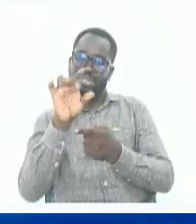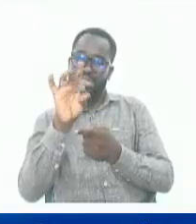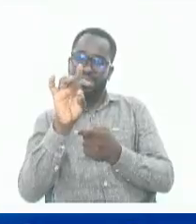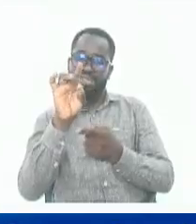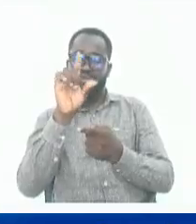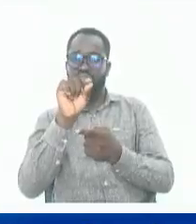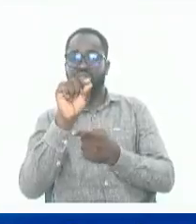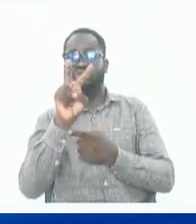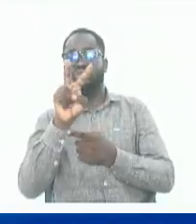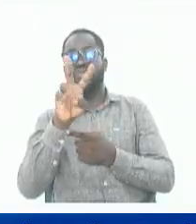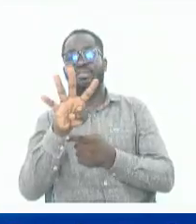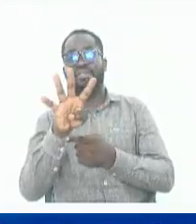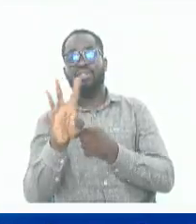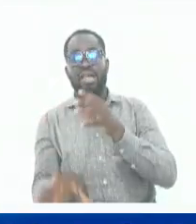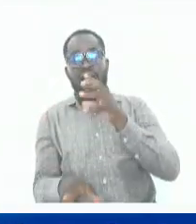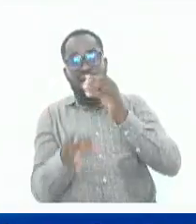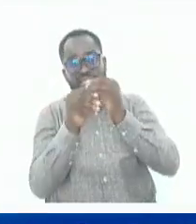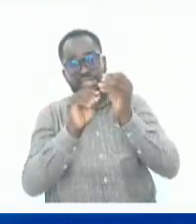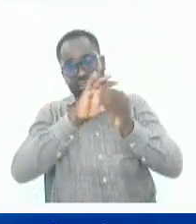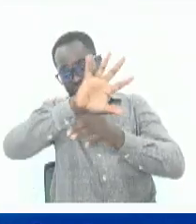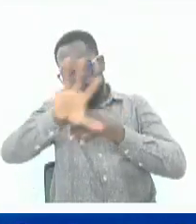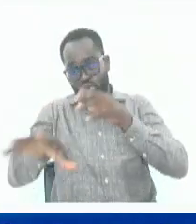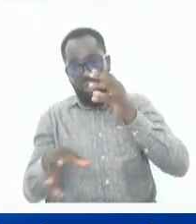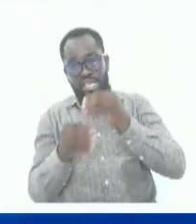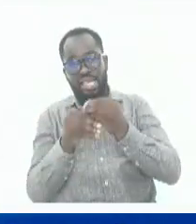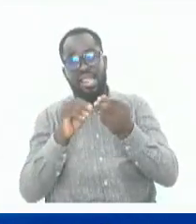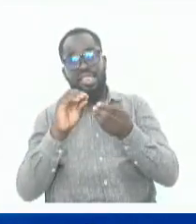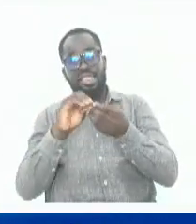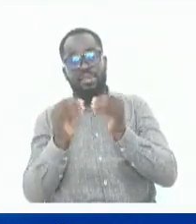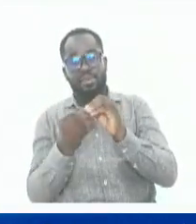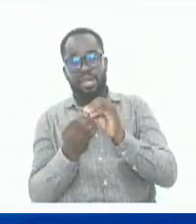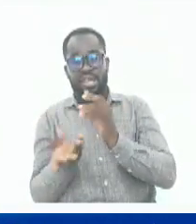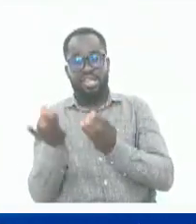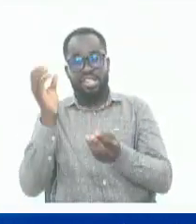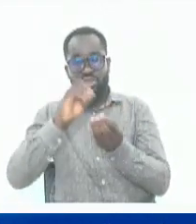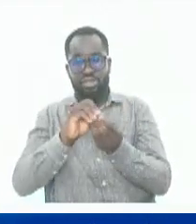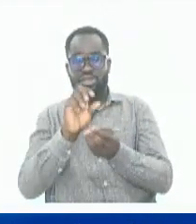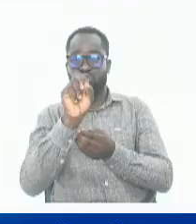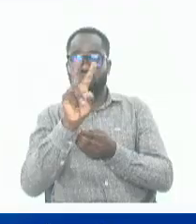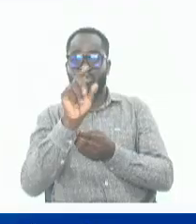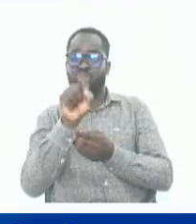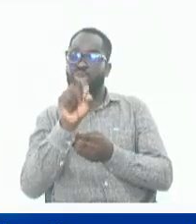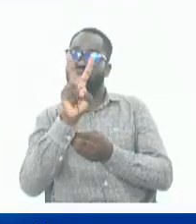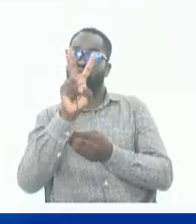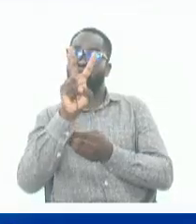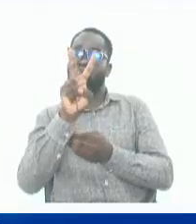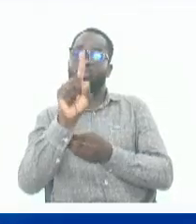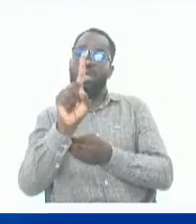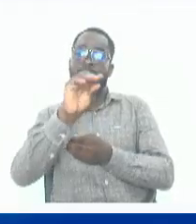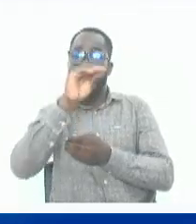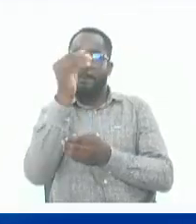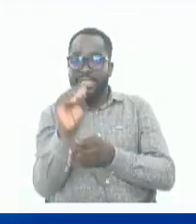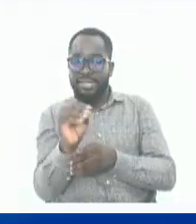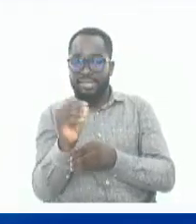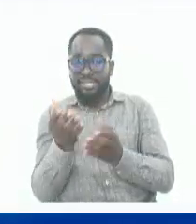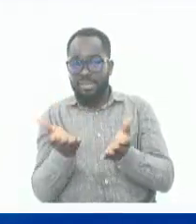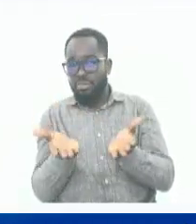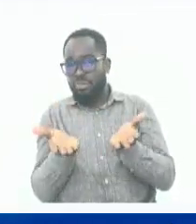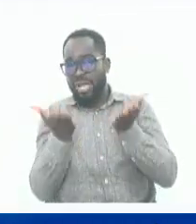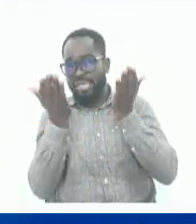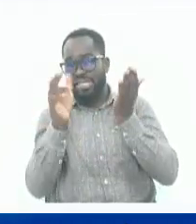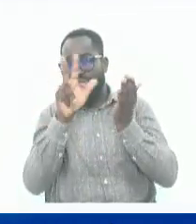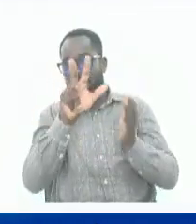2024. Additionally, the total number of trades increased by 12.21%, rising from